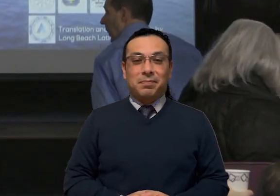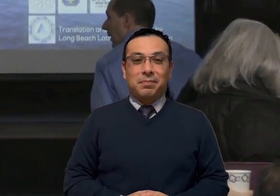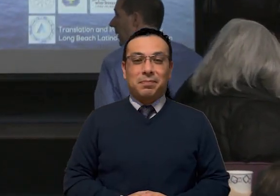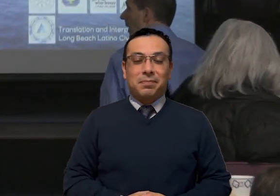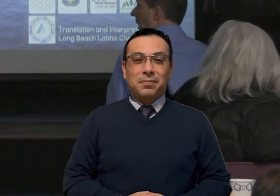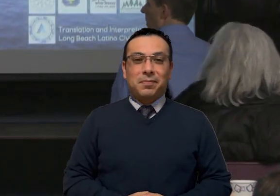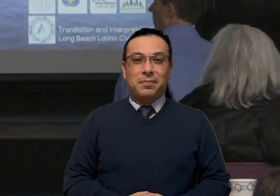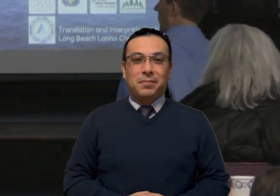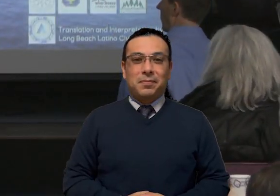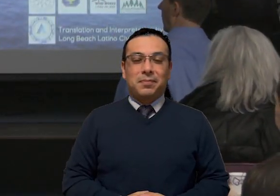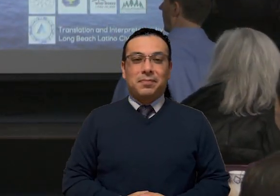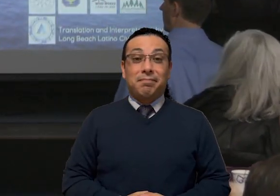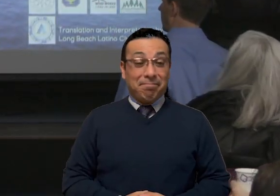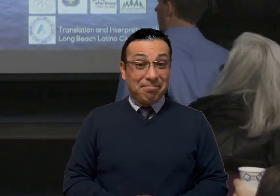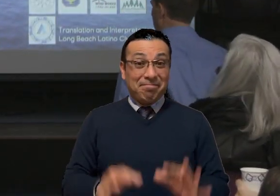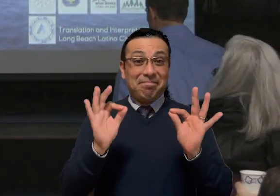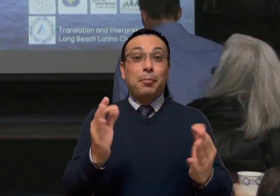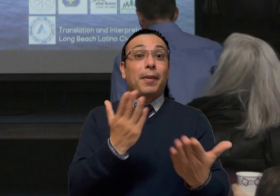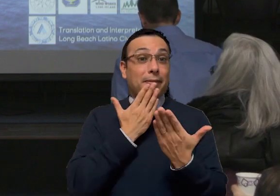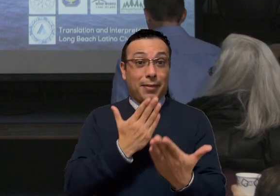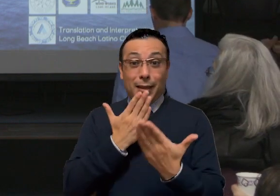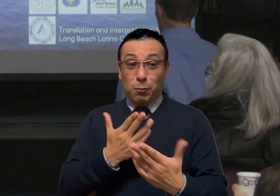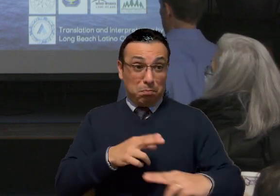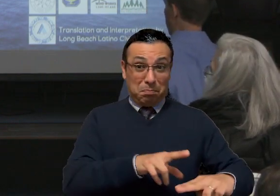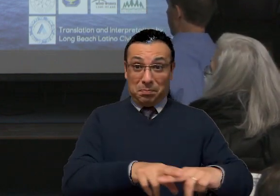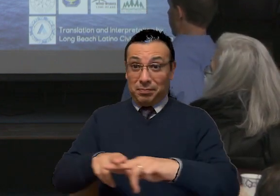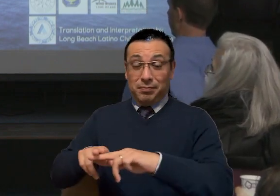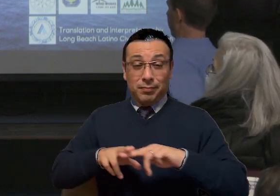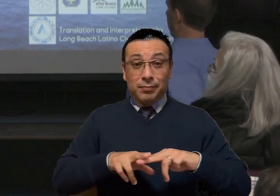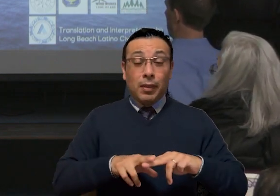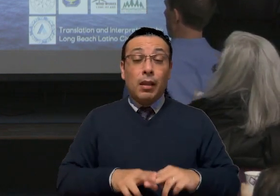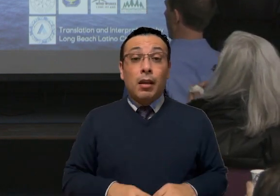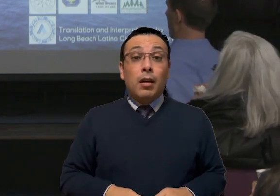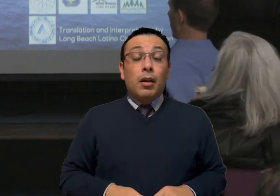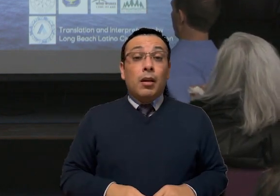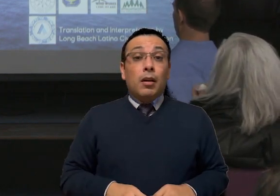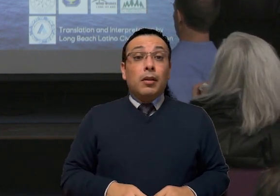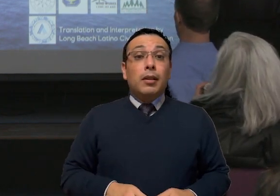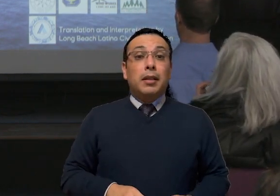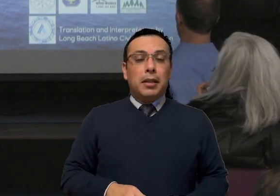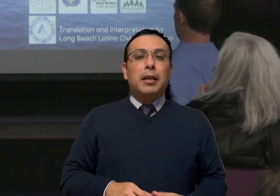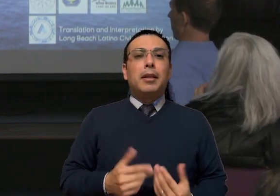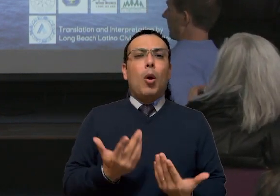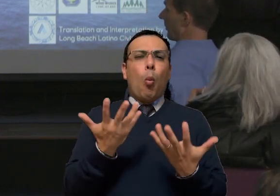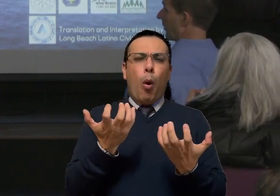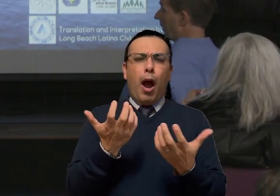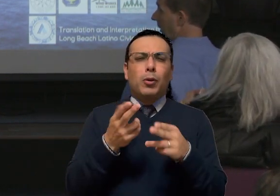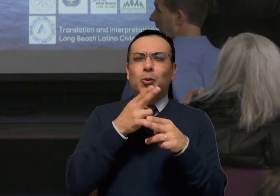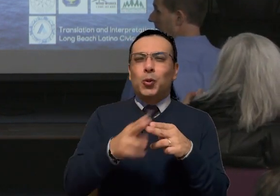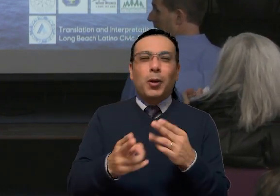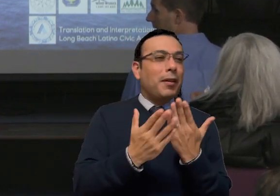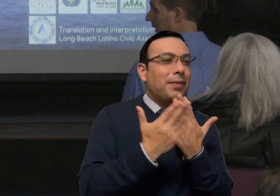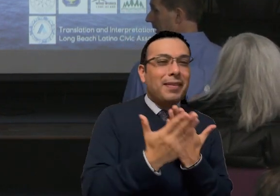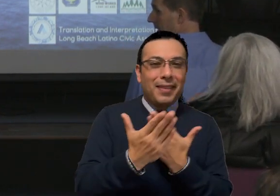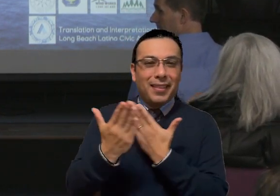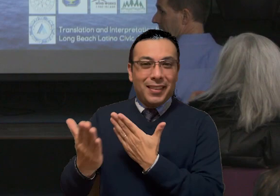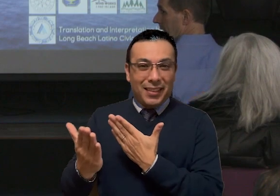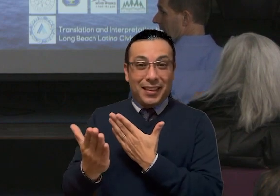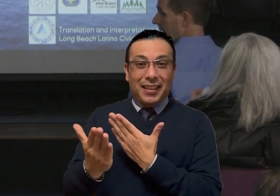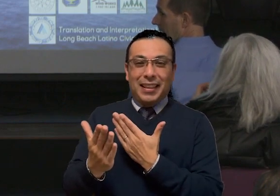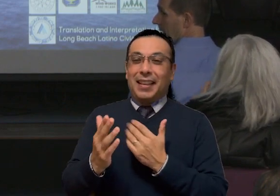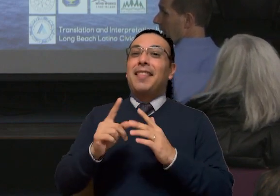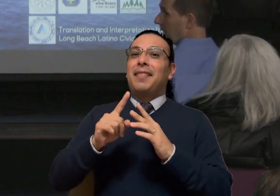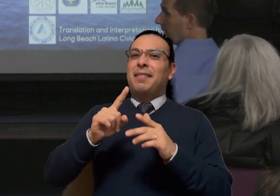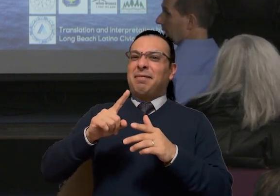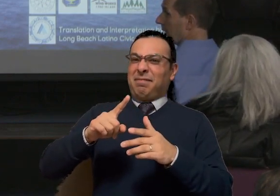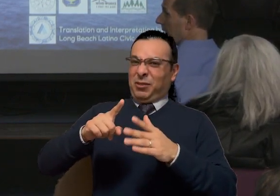Okay, thank you. So just a quick round of thank yous before we get going. I do want to thank everyone for their support in putting